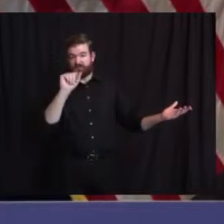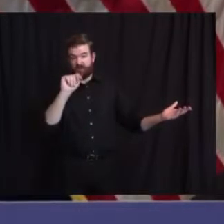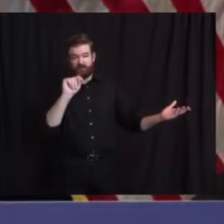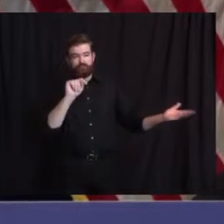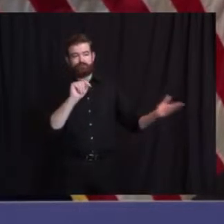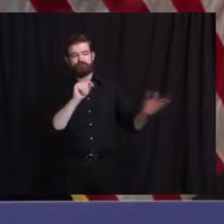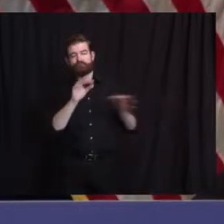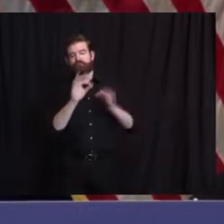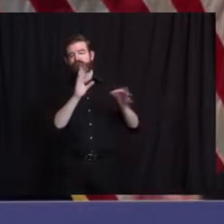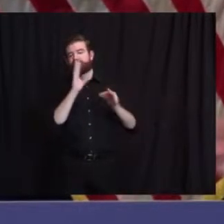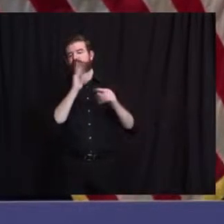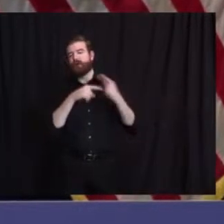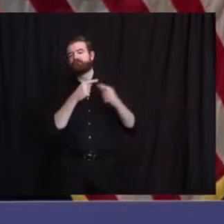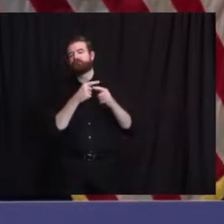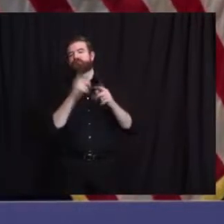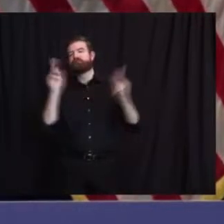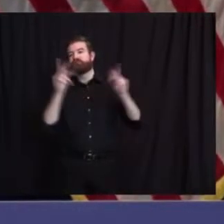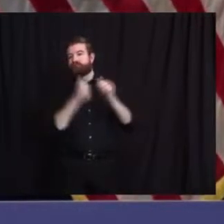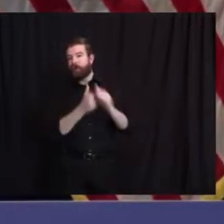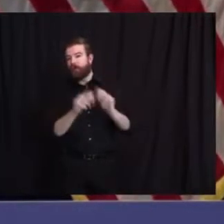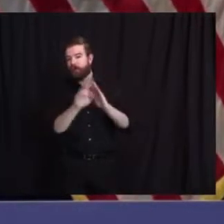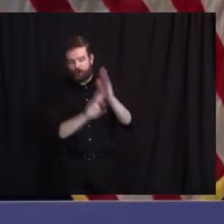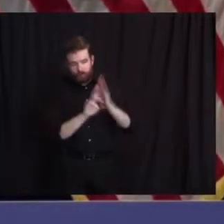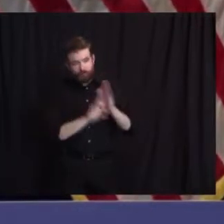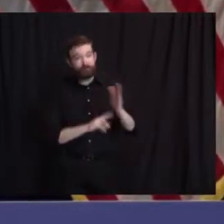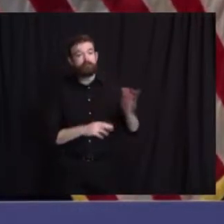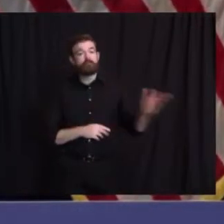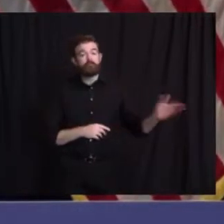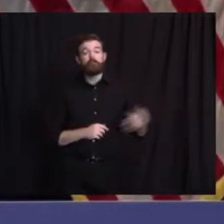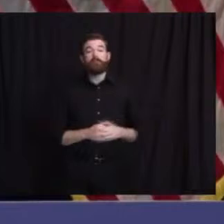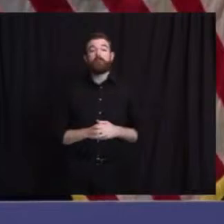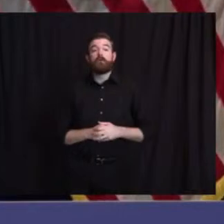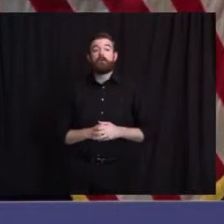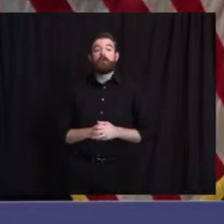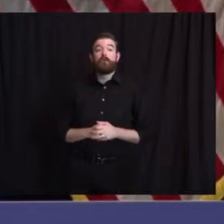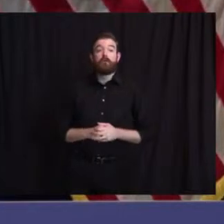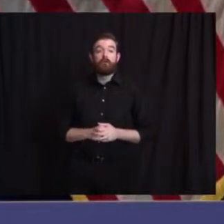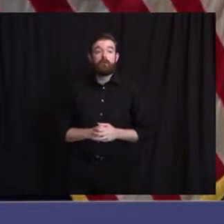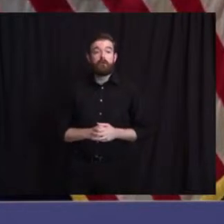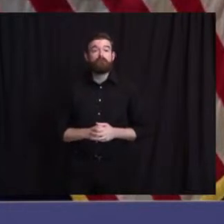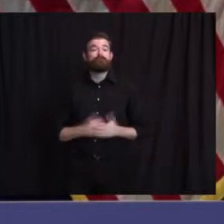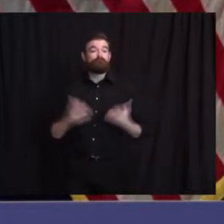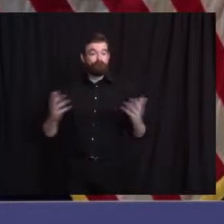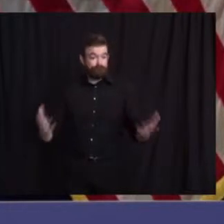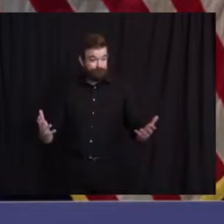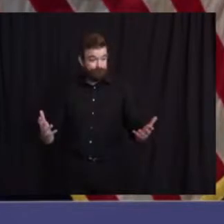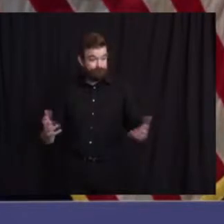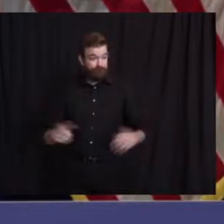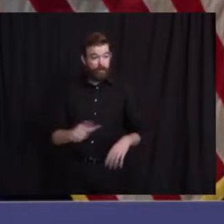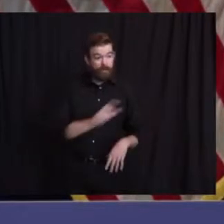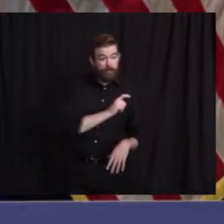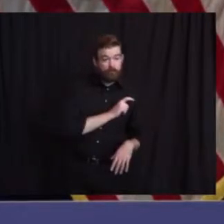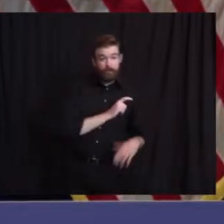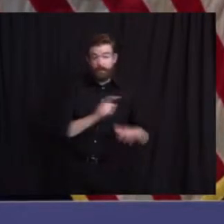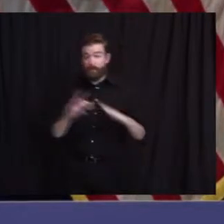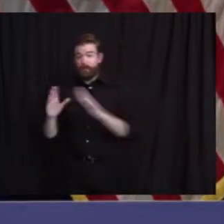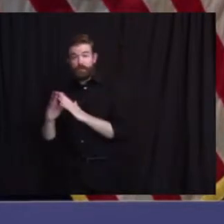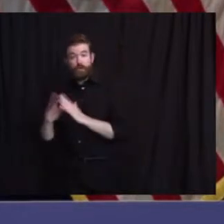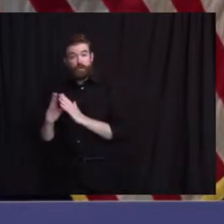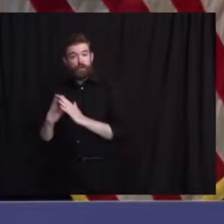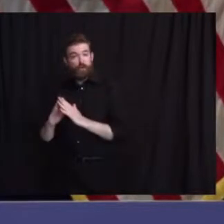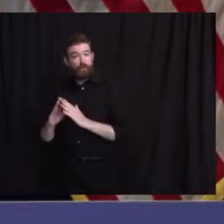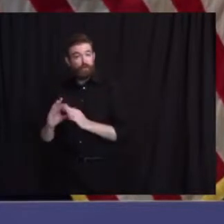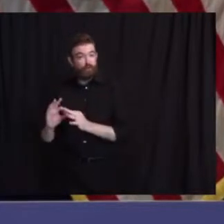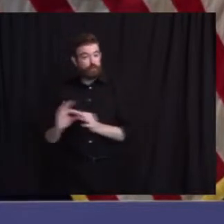the community relations right now between law enforcement and the community, the example that you and the Attorney General and the Police